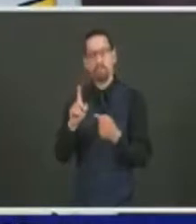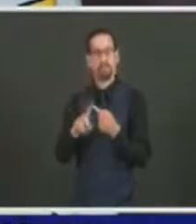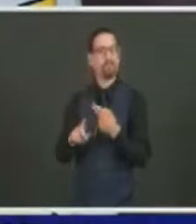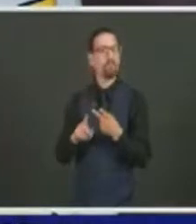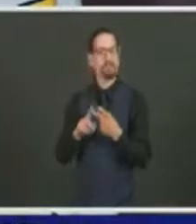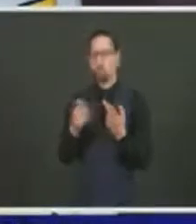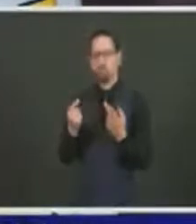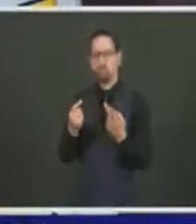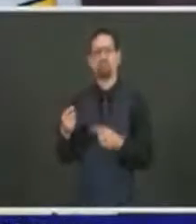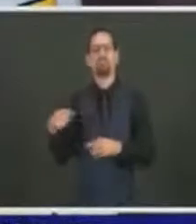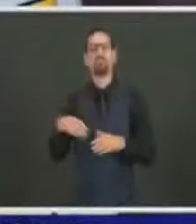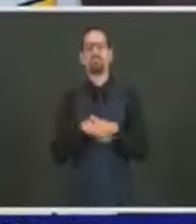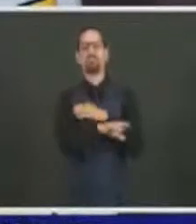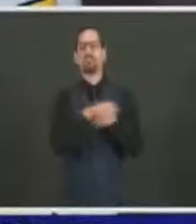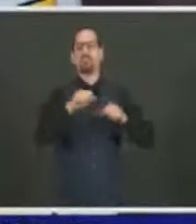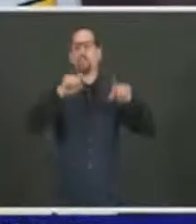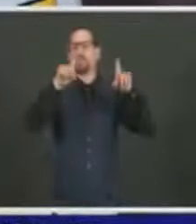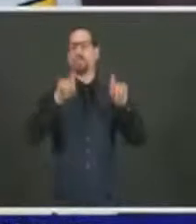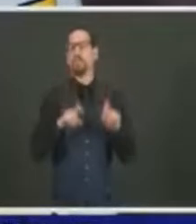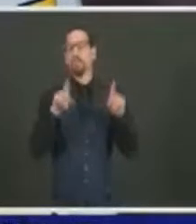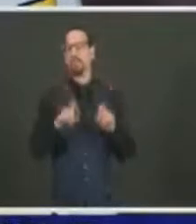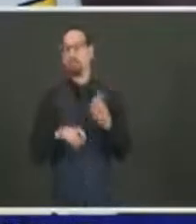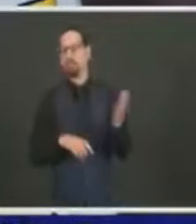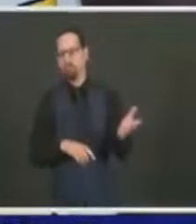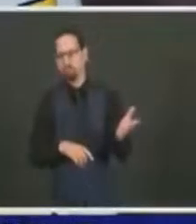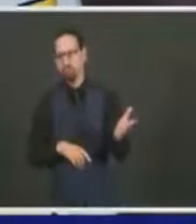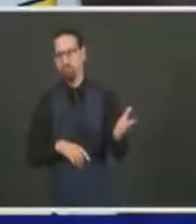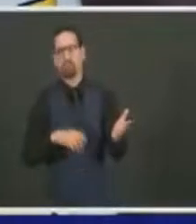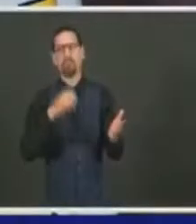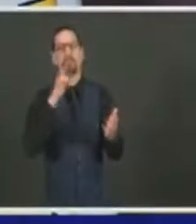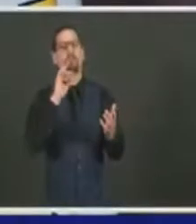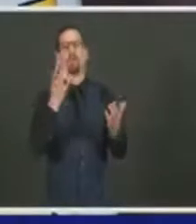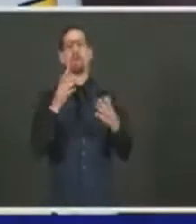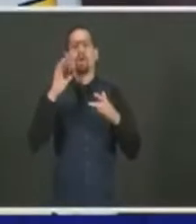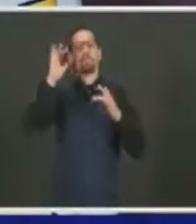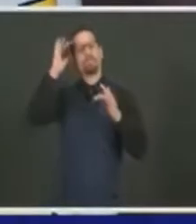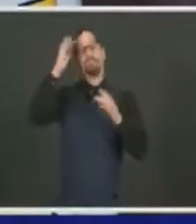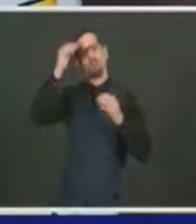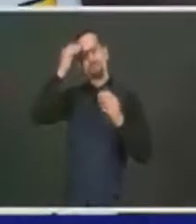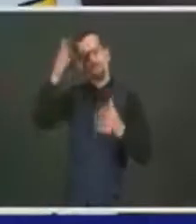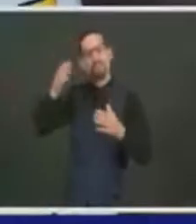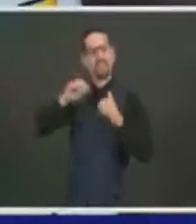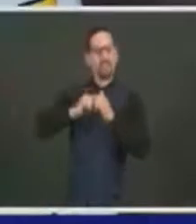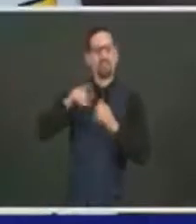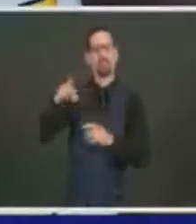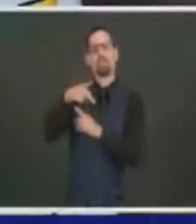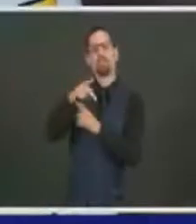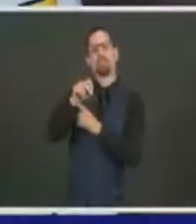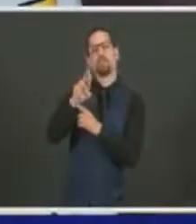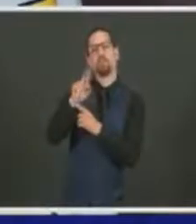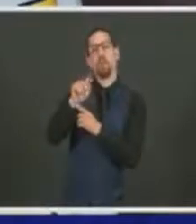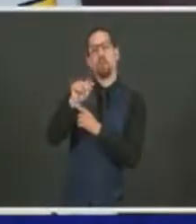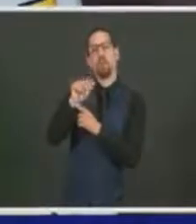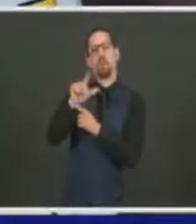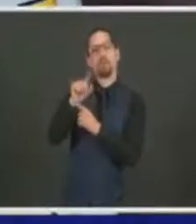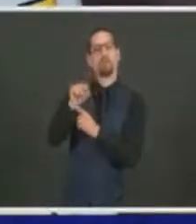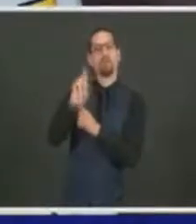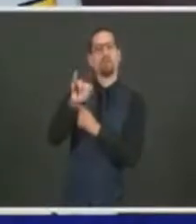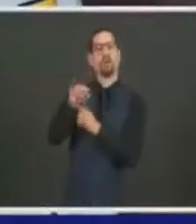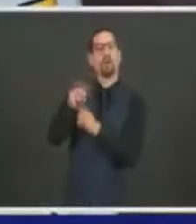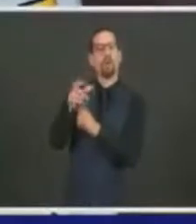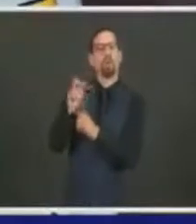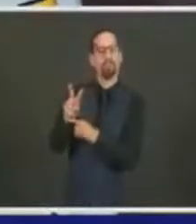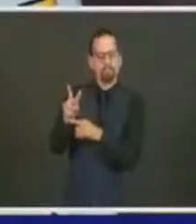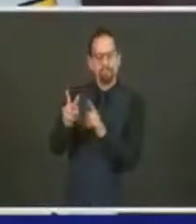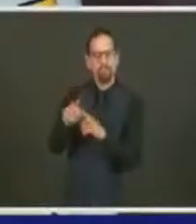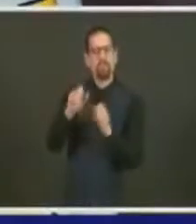portal.ri.gov. And if you test negative, you don't have to quarantine. So if you live in Rhode Island and you travel